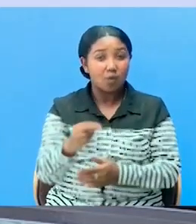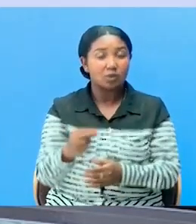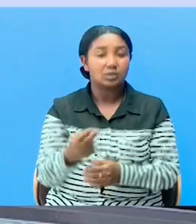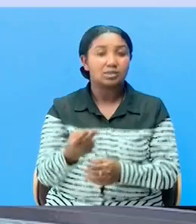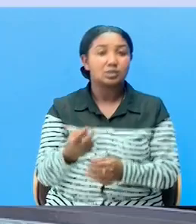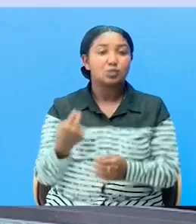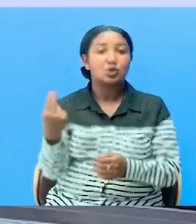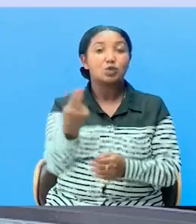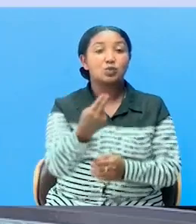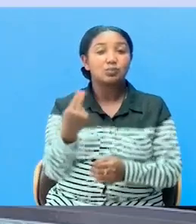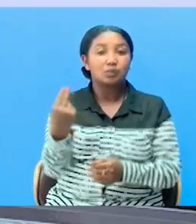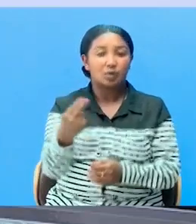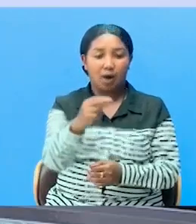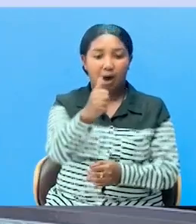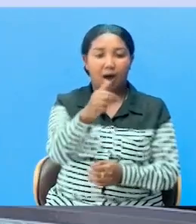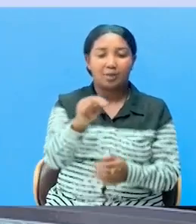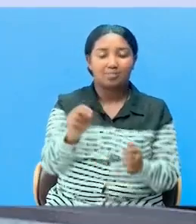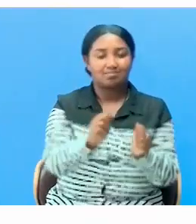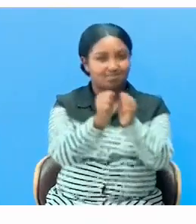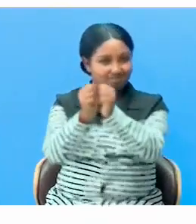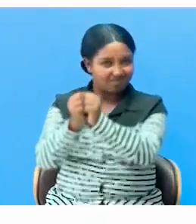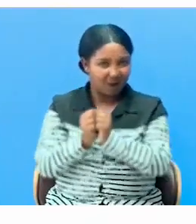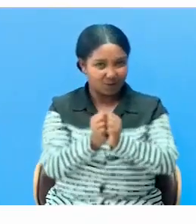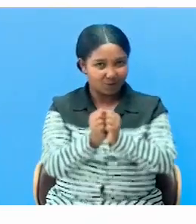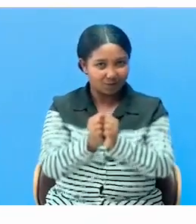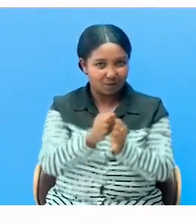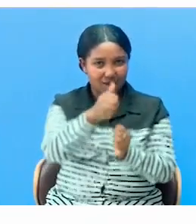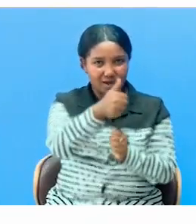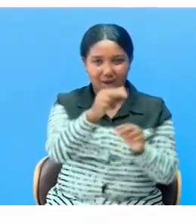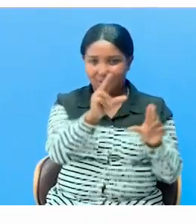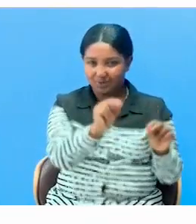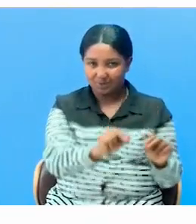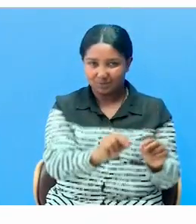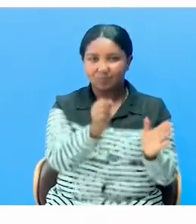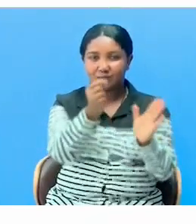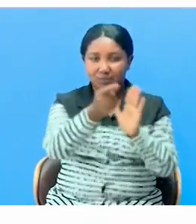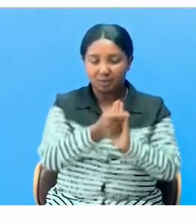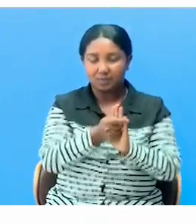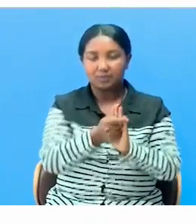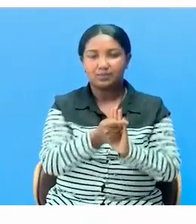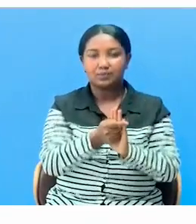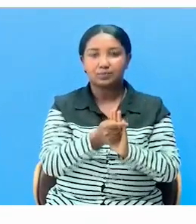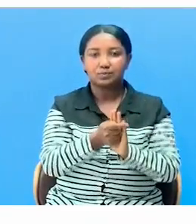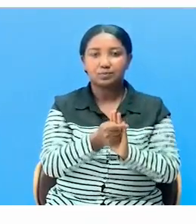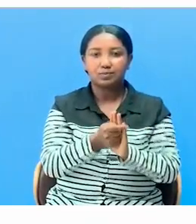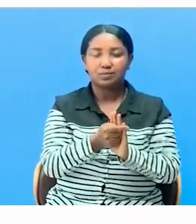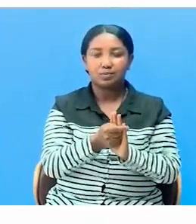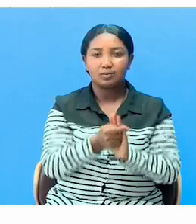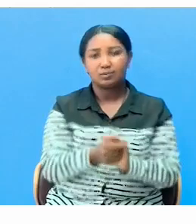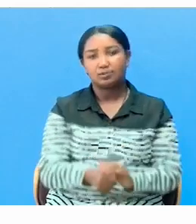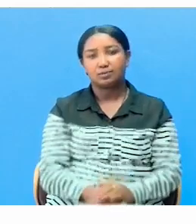sounds, we use what? An article an. For example,